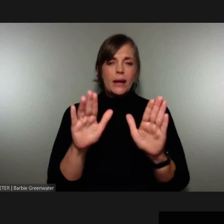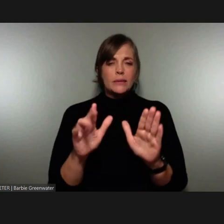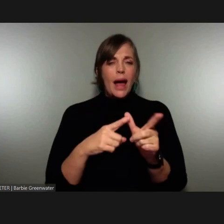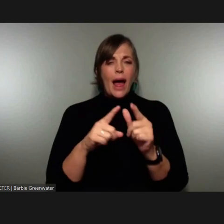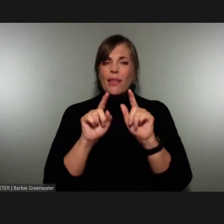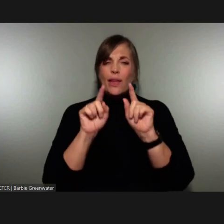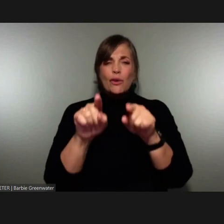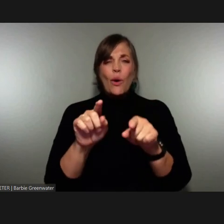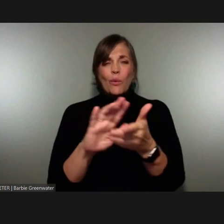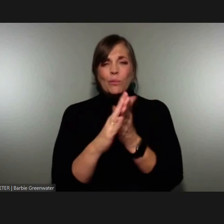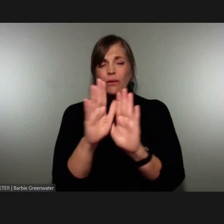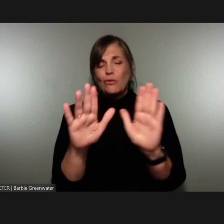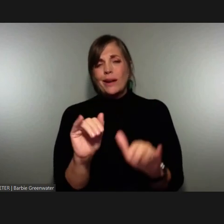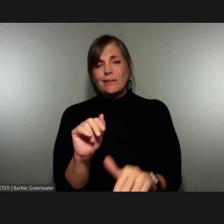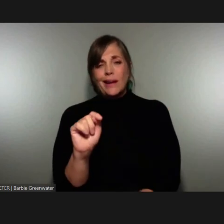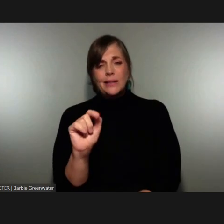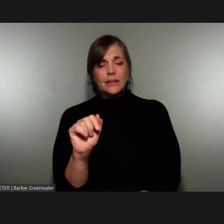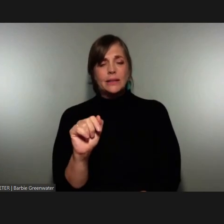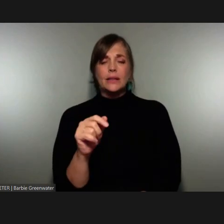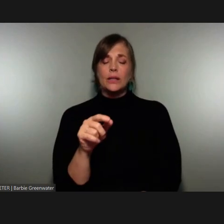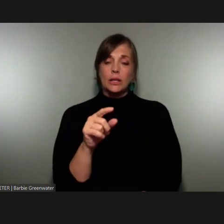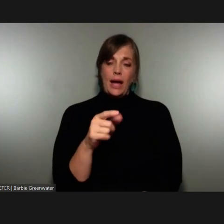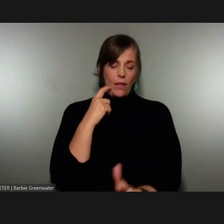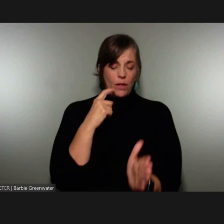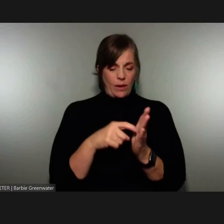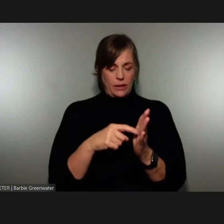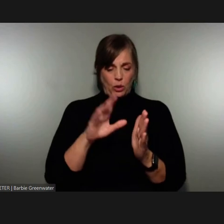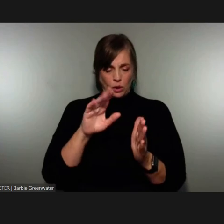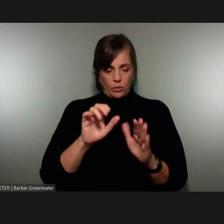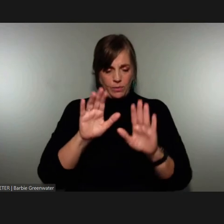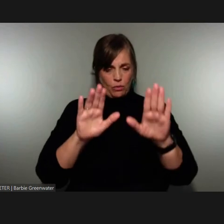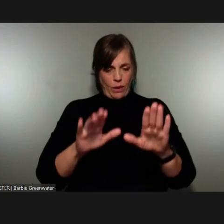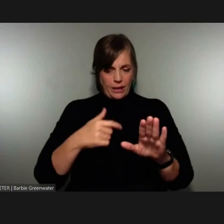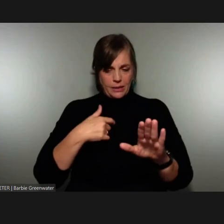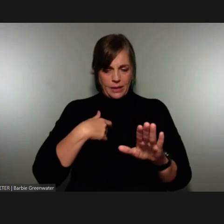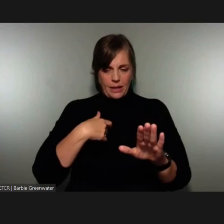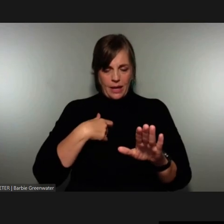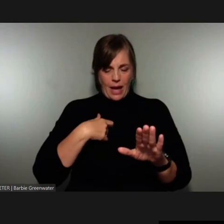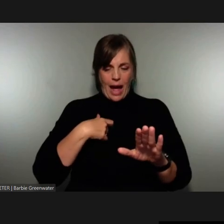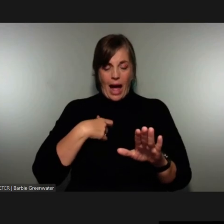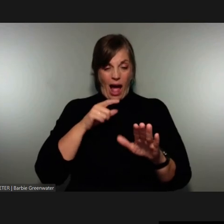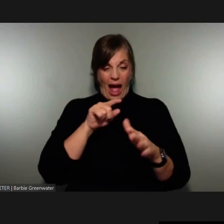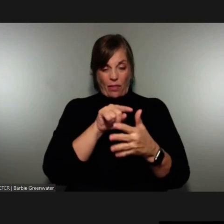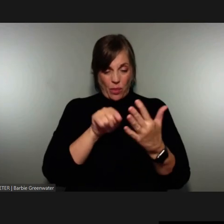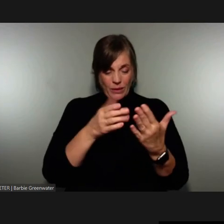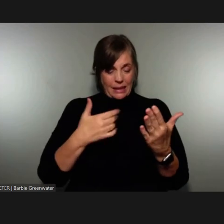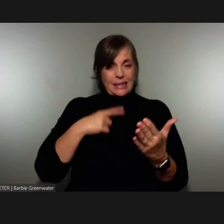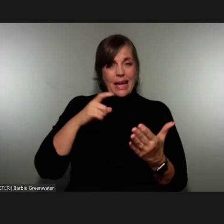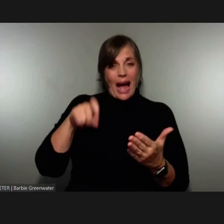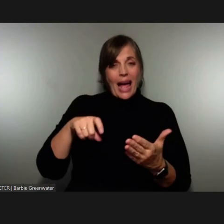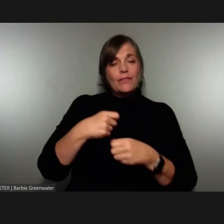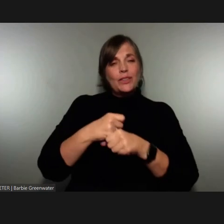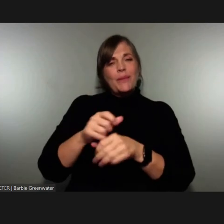Recognize by being great, you have to make the decision to be less great at other things. We can't be great